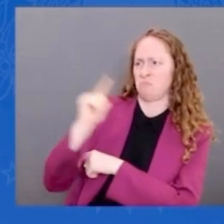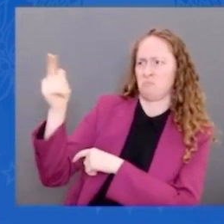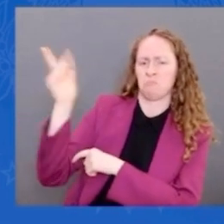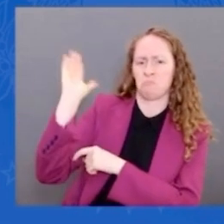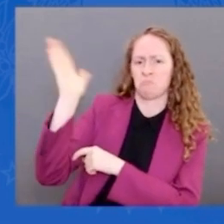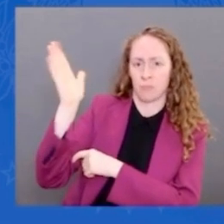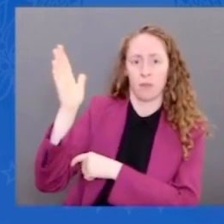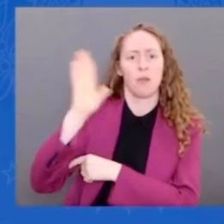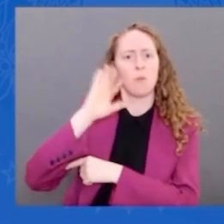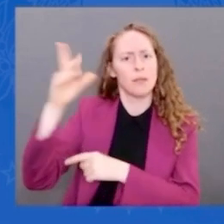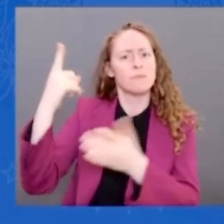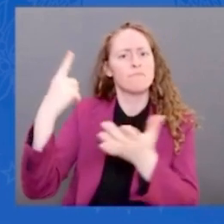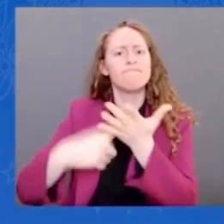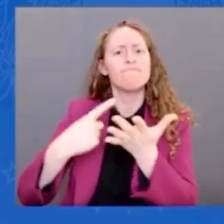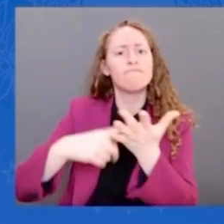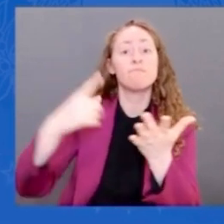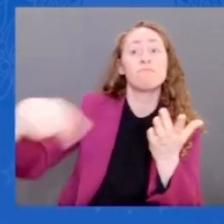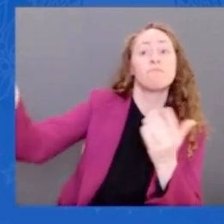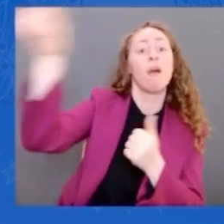so,